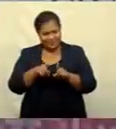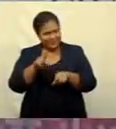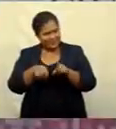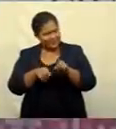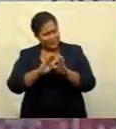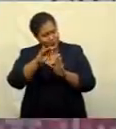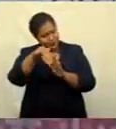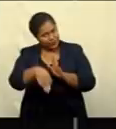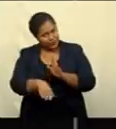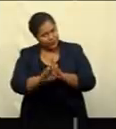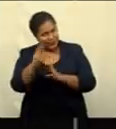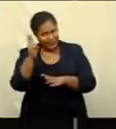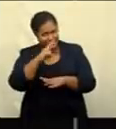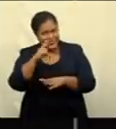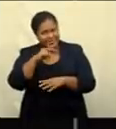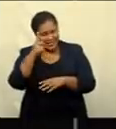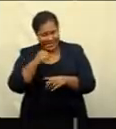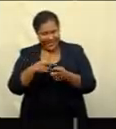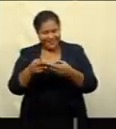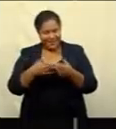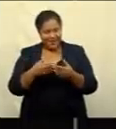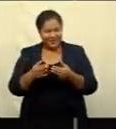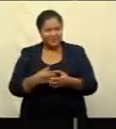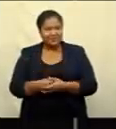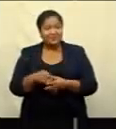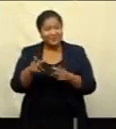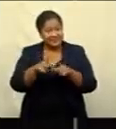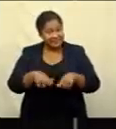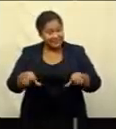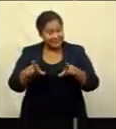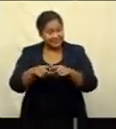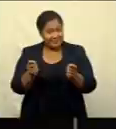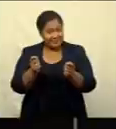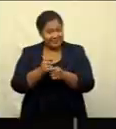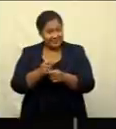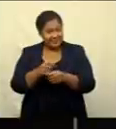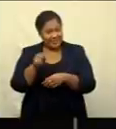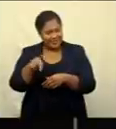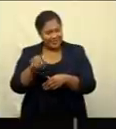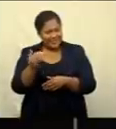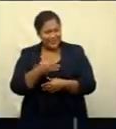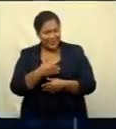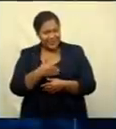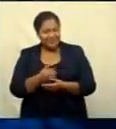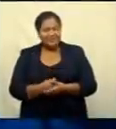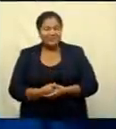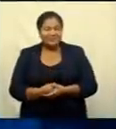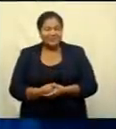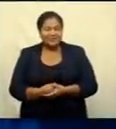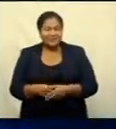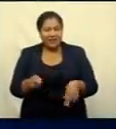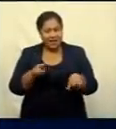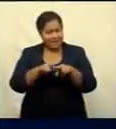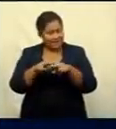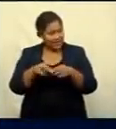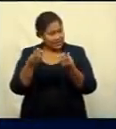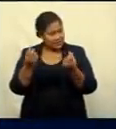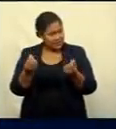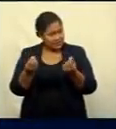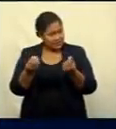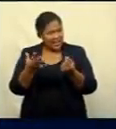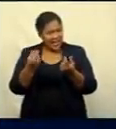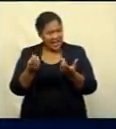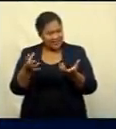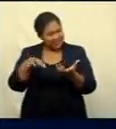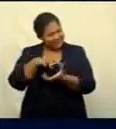look manageable. Here are the local exchange rates as set early this morning. The Fijian dollar had a mixed